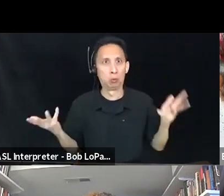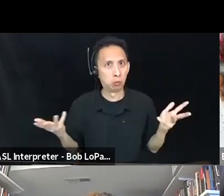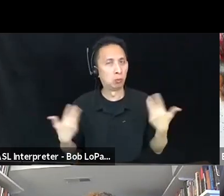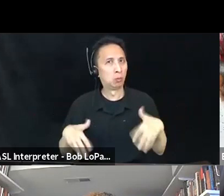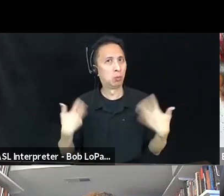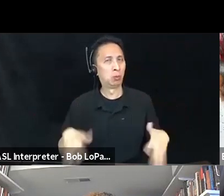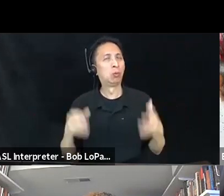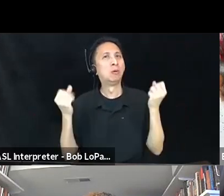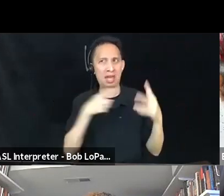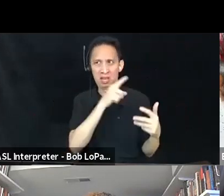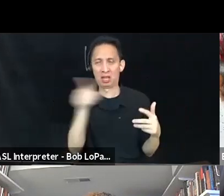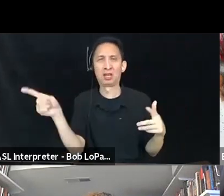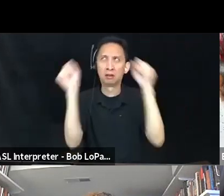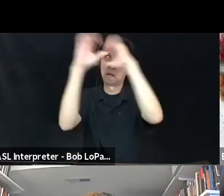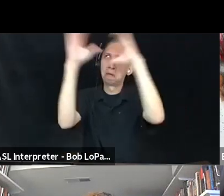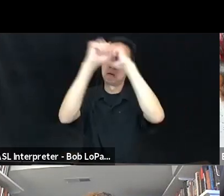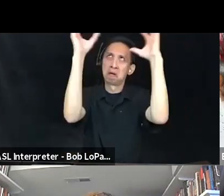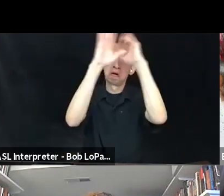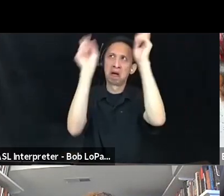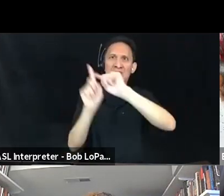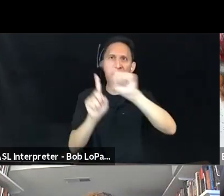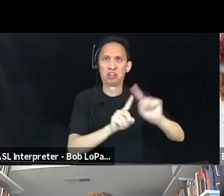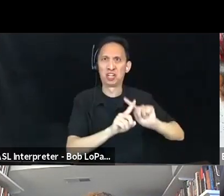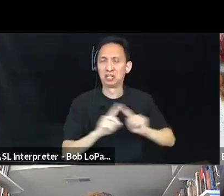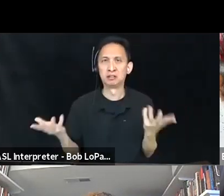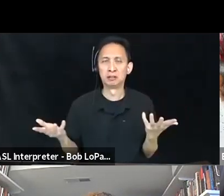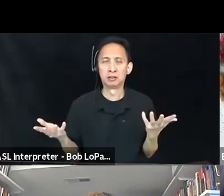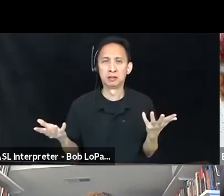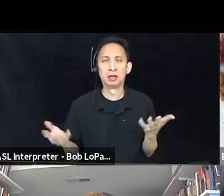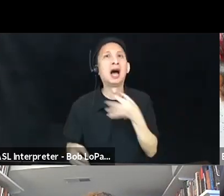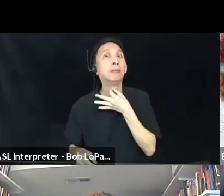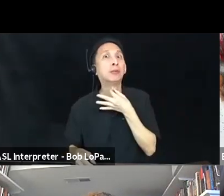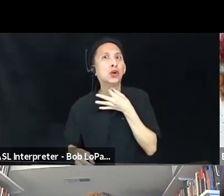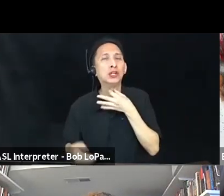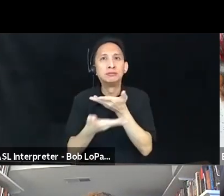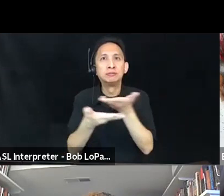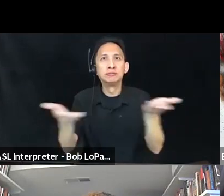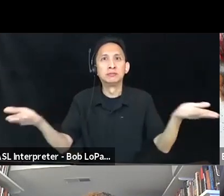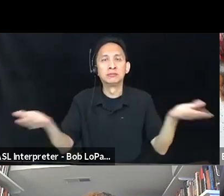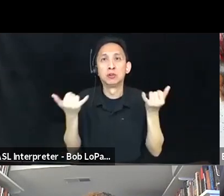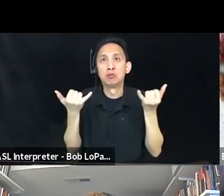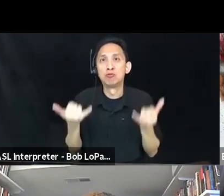asking, across this landscape, in what ways might it prove